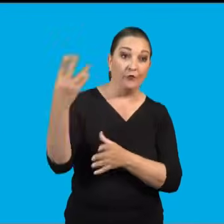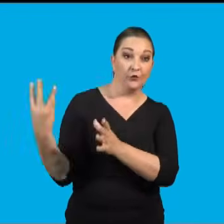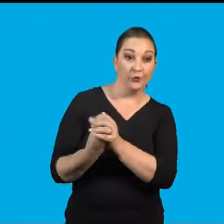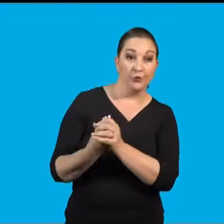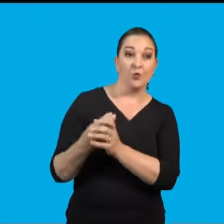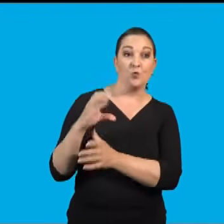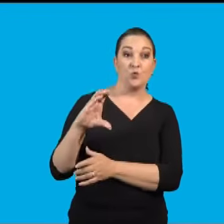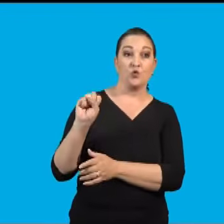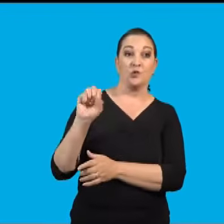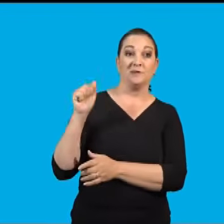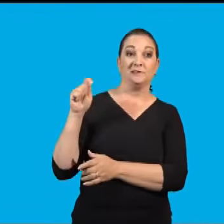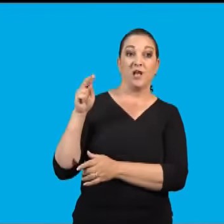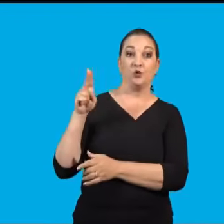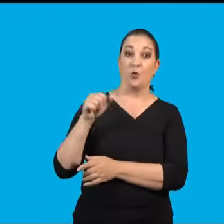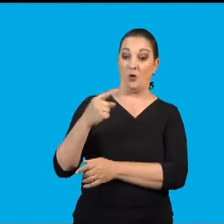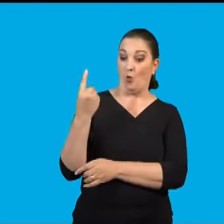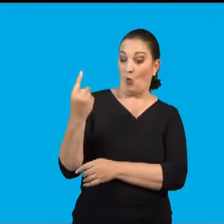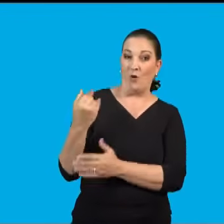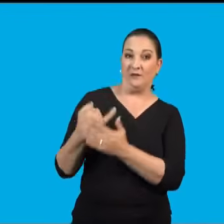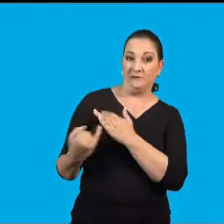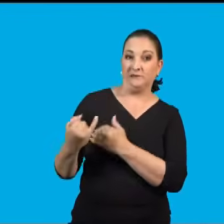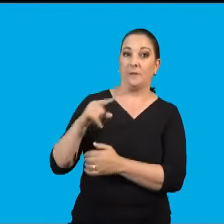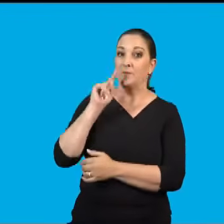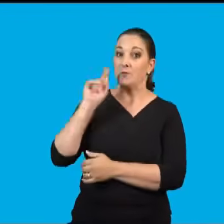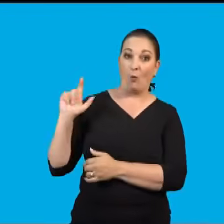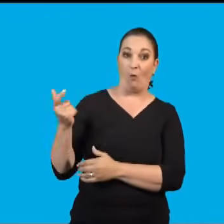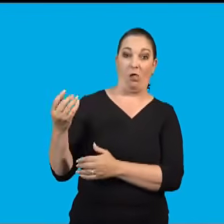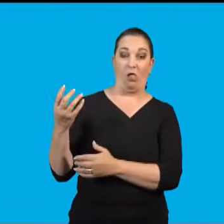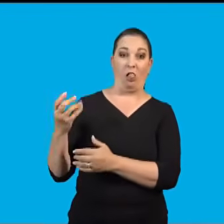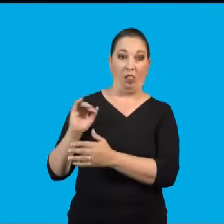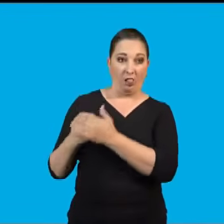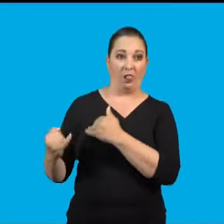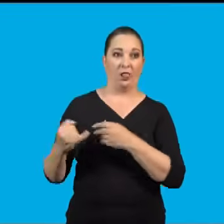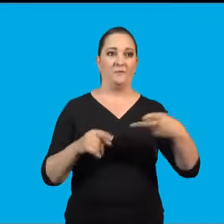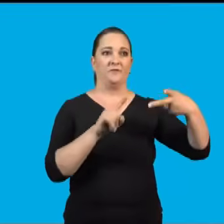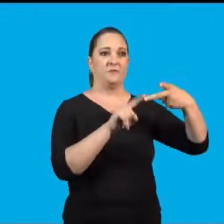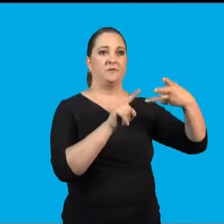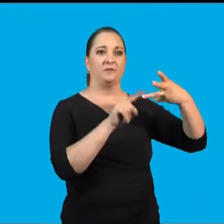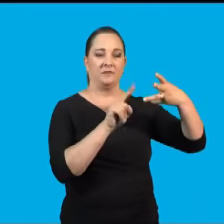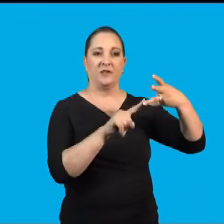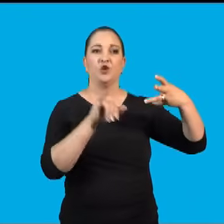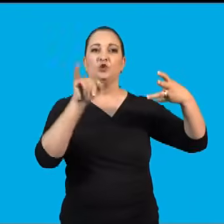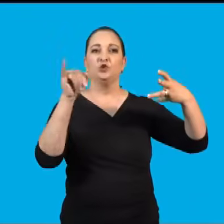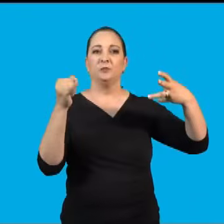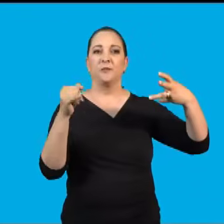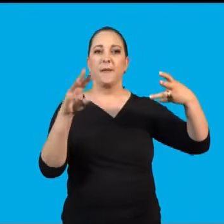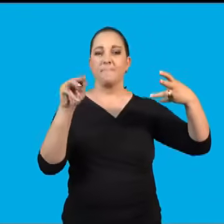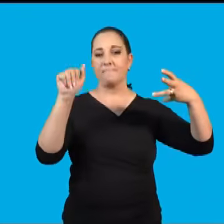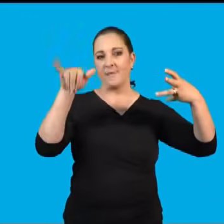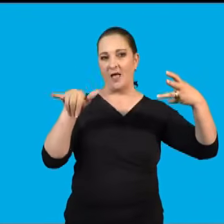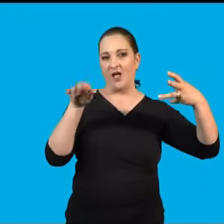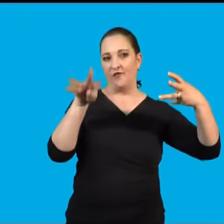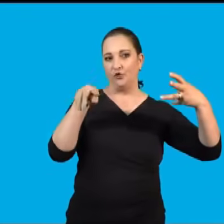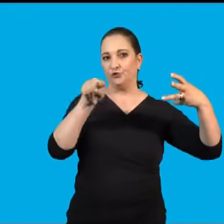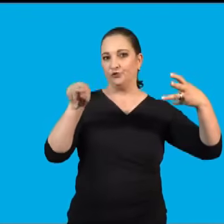COSATU, or an injury to one is an injury to all. Special Congress taking place in Johannesburg on May